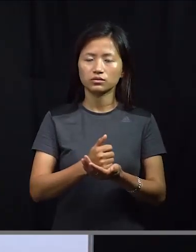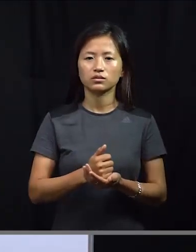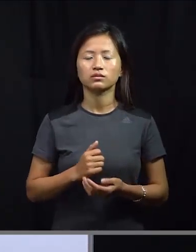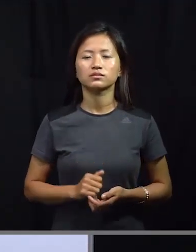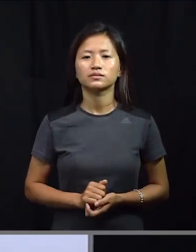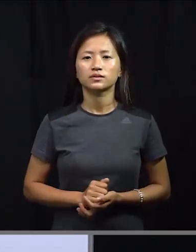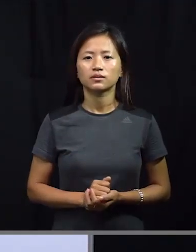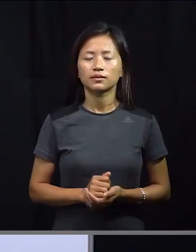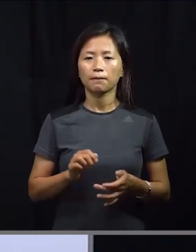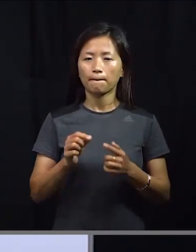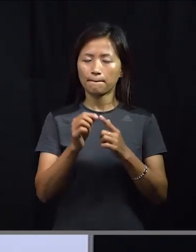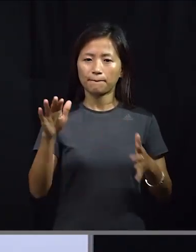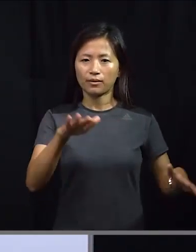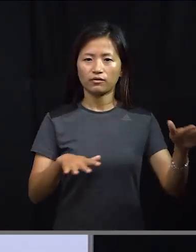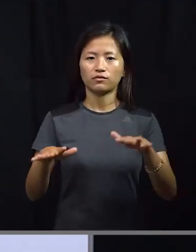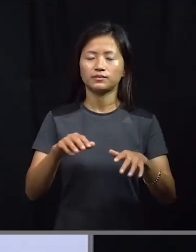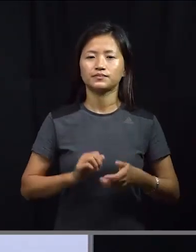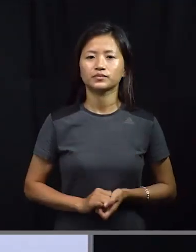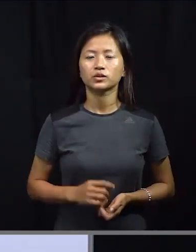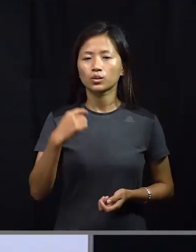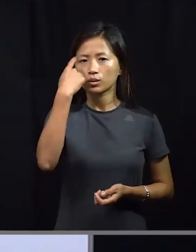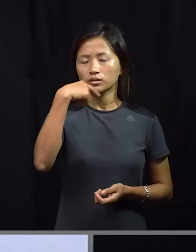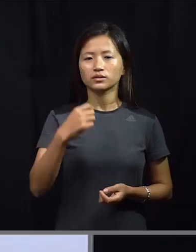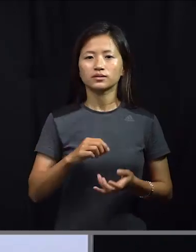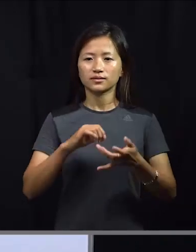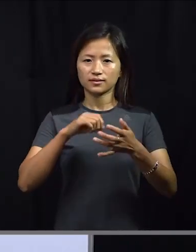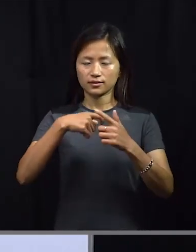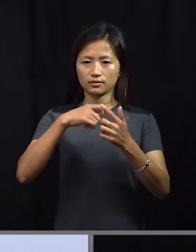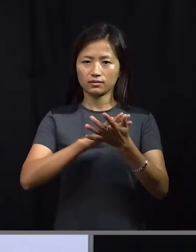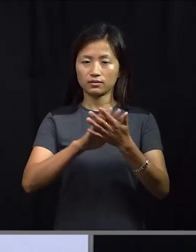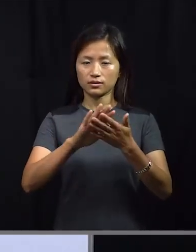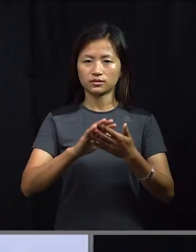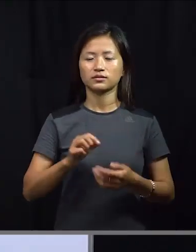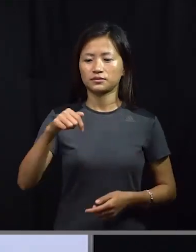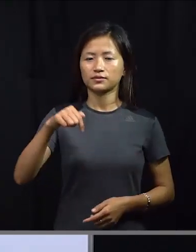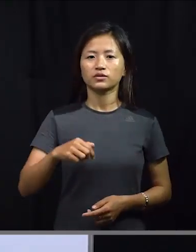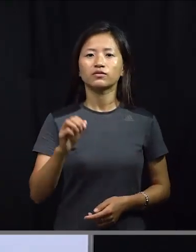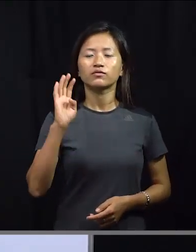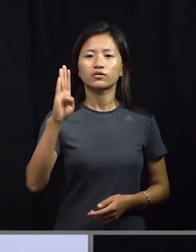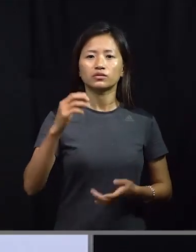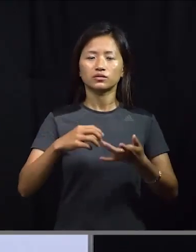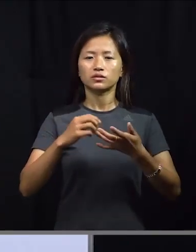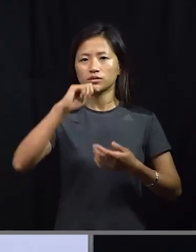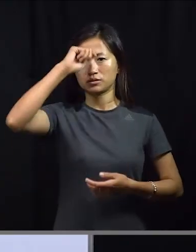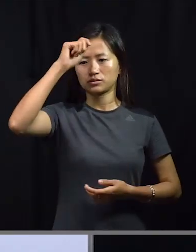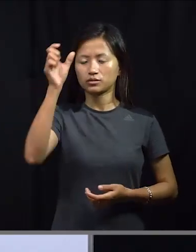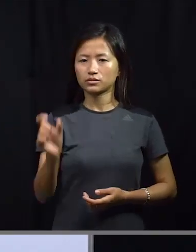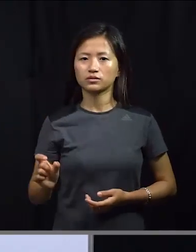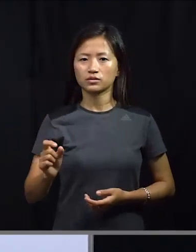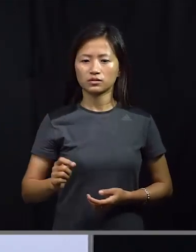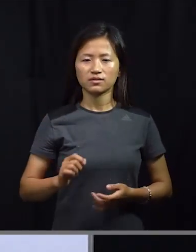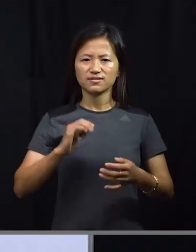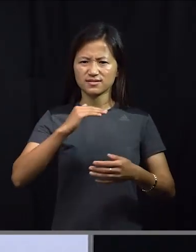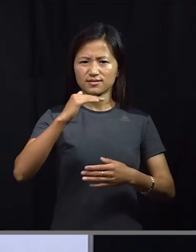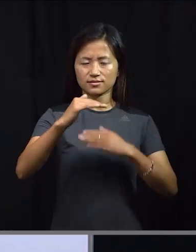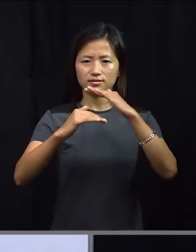should perform, okay? So now, who is a Grihast here? According to the Hindus, there are 4 stages of life. And